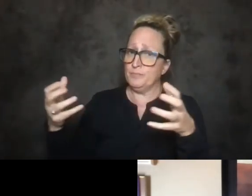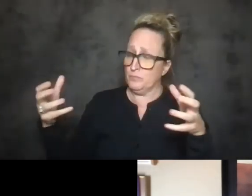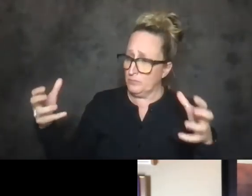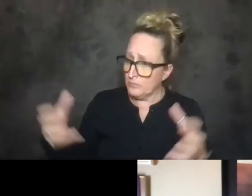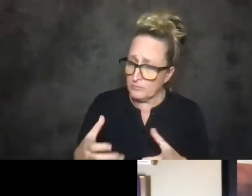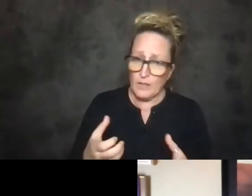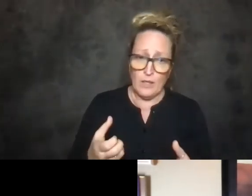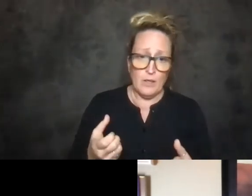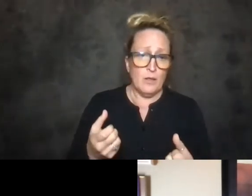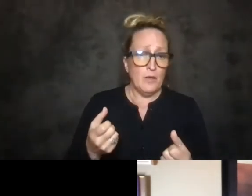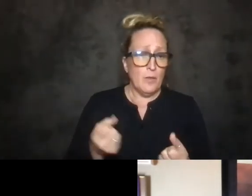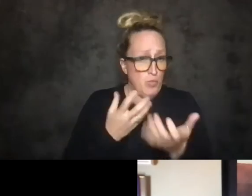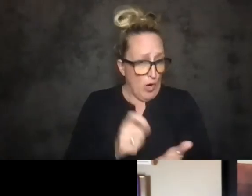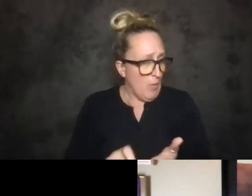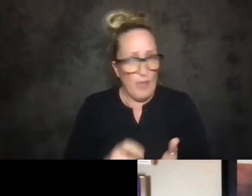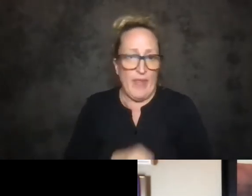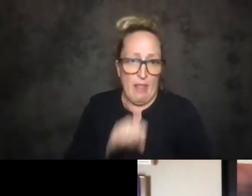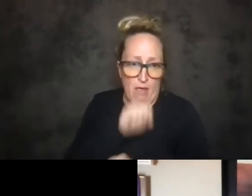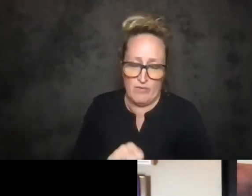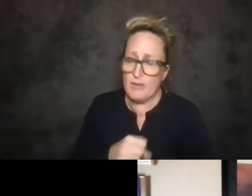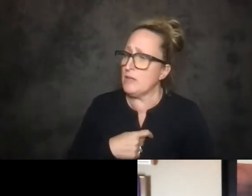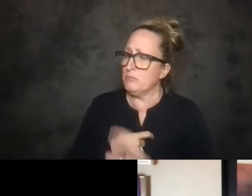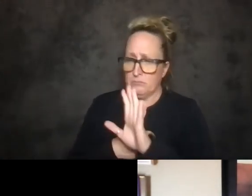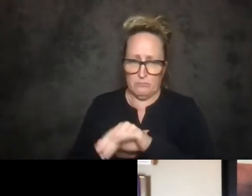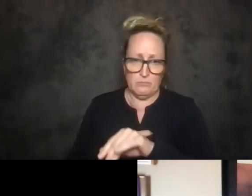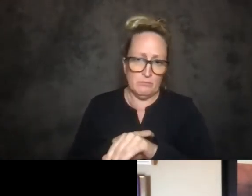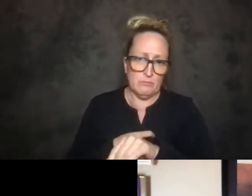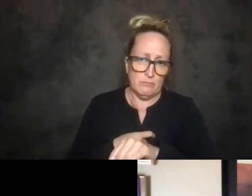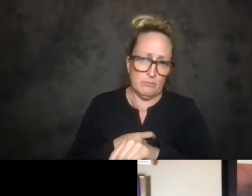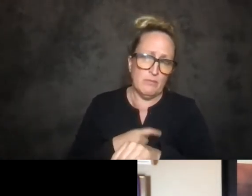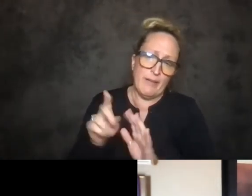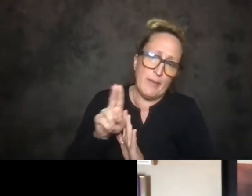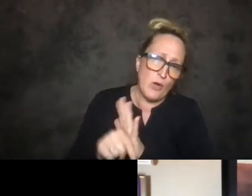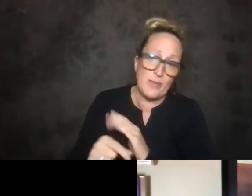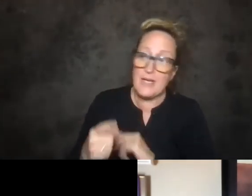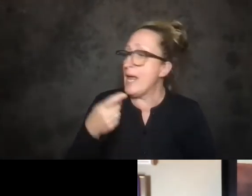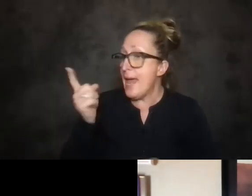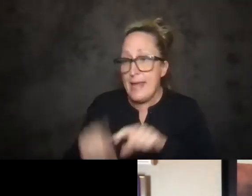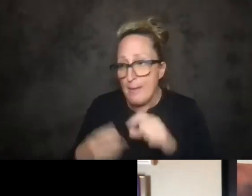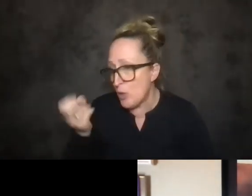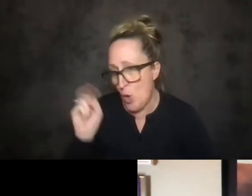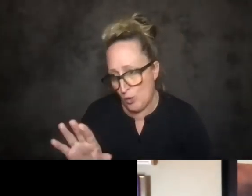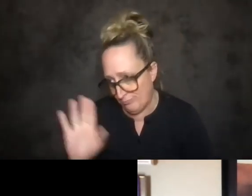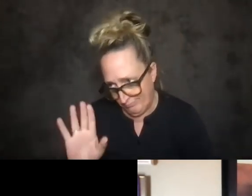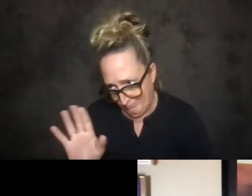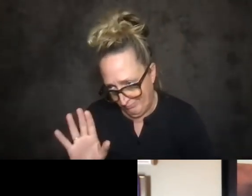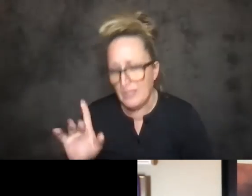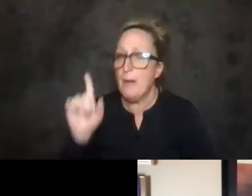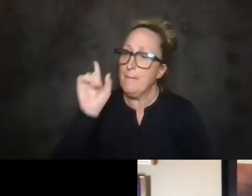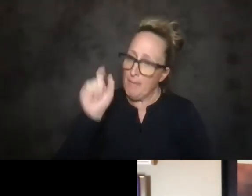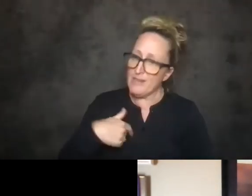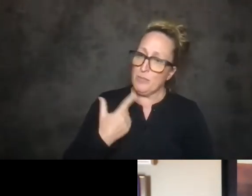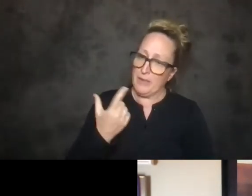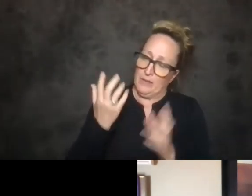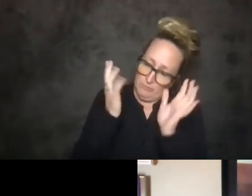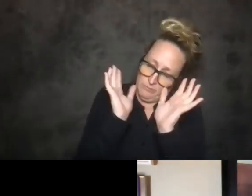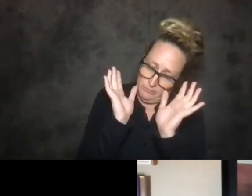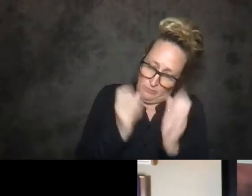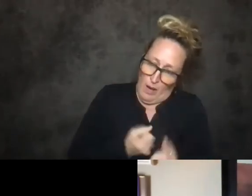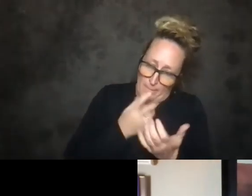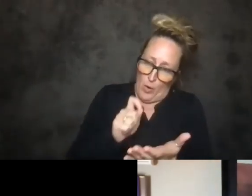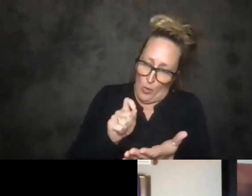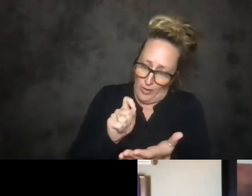poem that they loved. I said, of course, them being undergrads, I said, it can't be your own. It has to be, you know, a poet